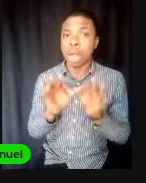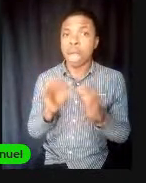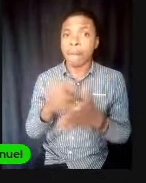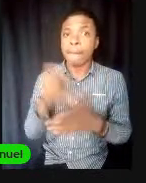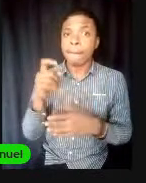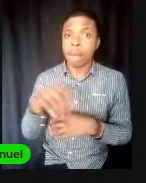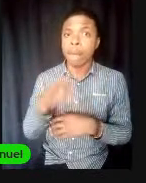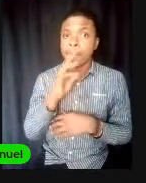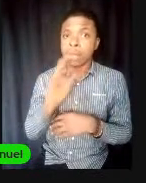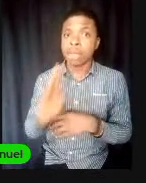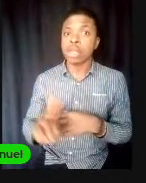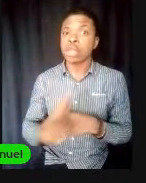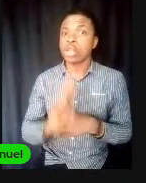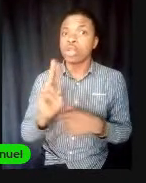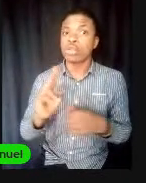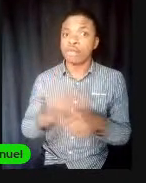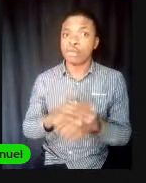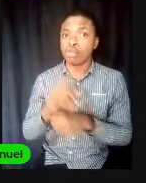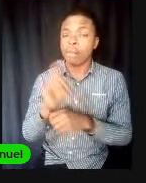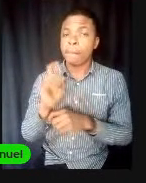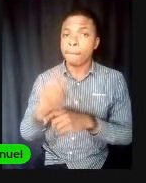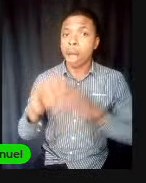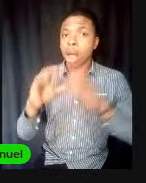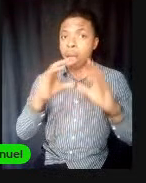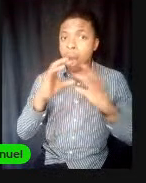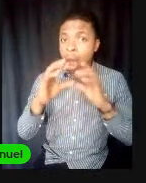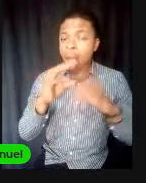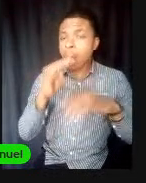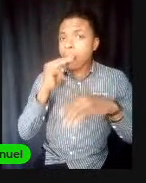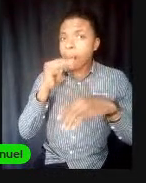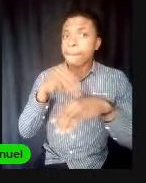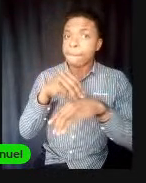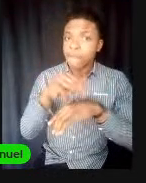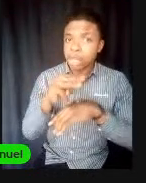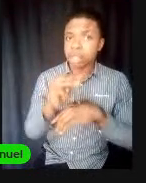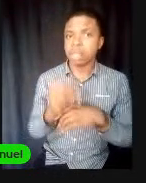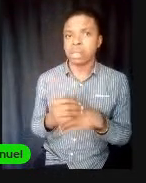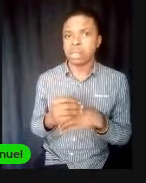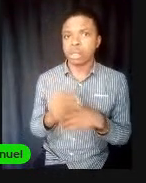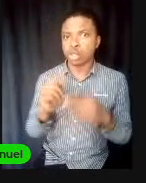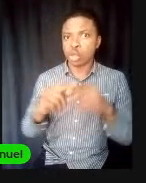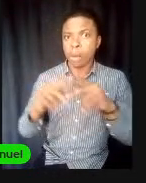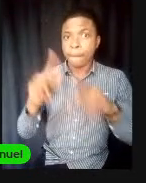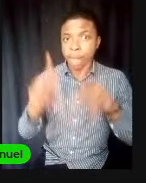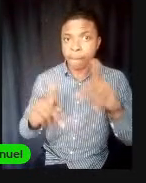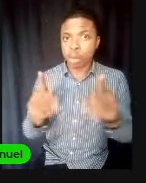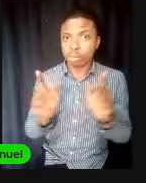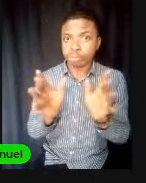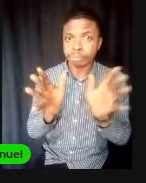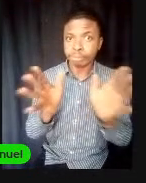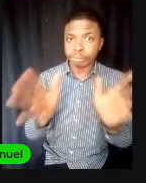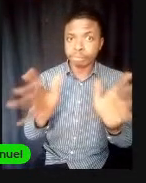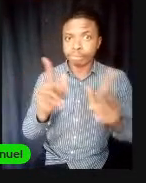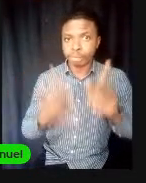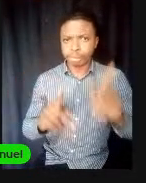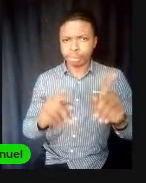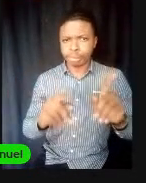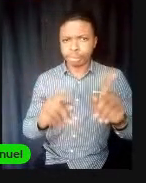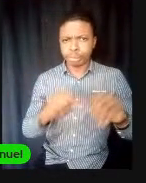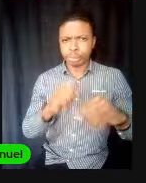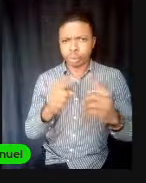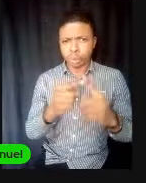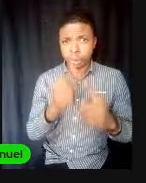picture, using a picture. That is what graphic design is all about, passing a